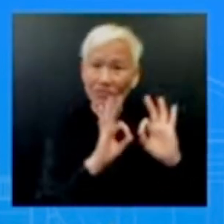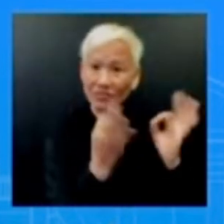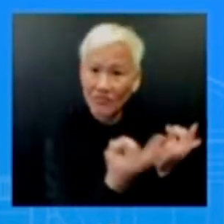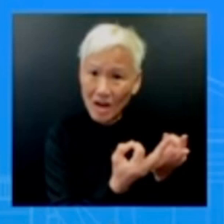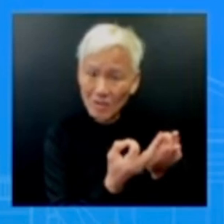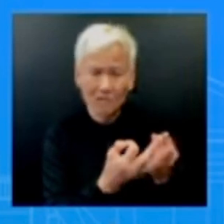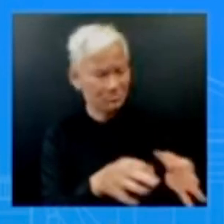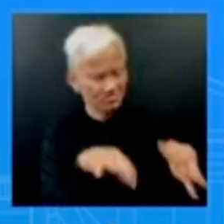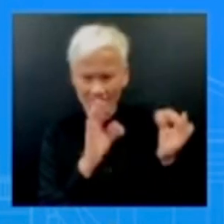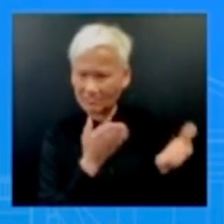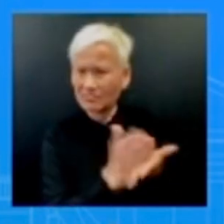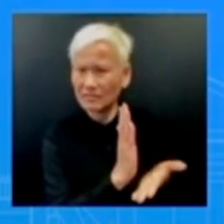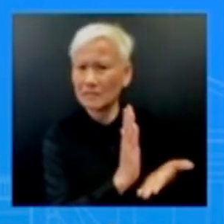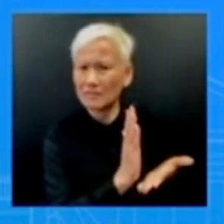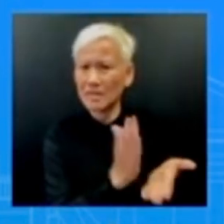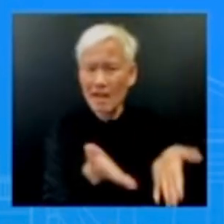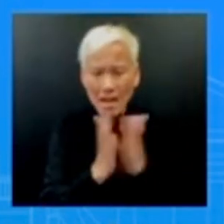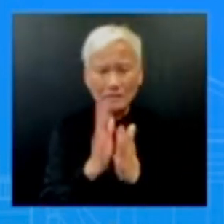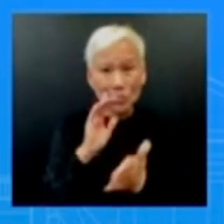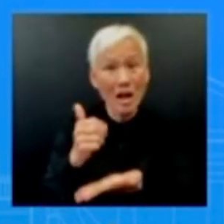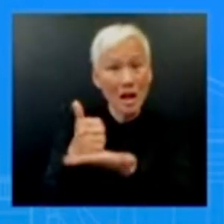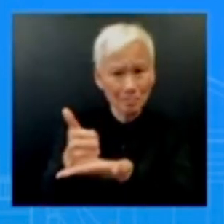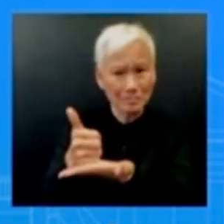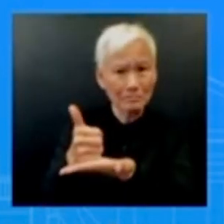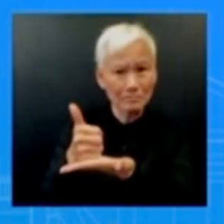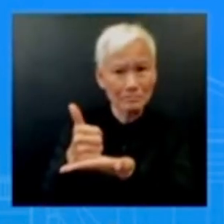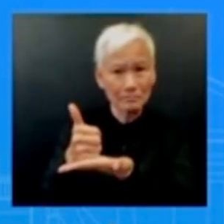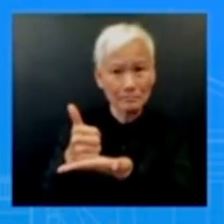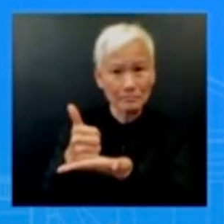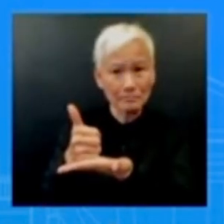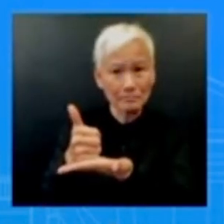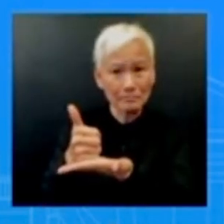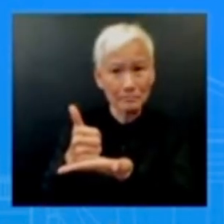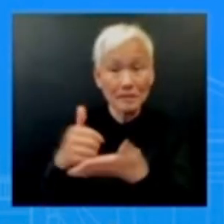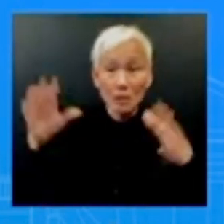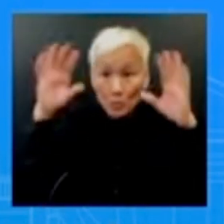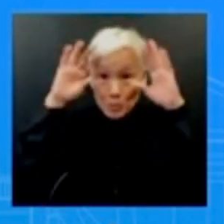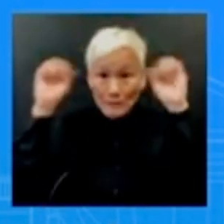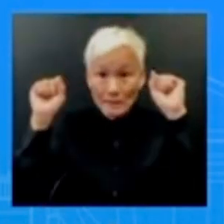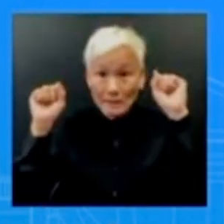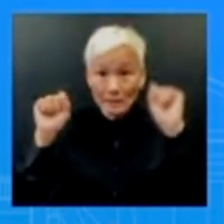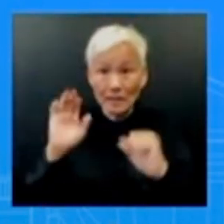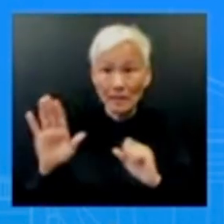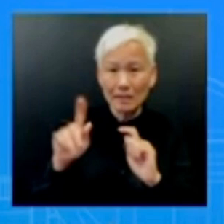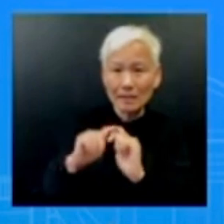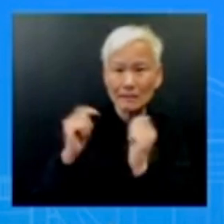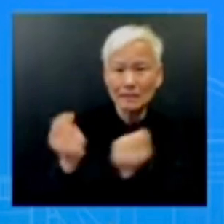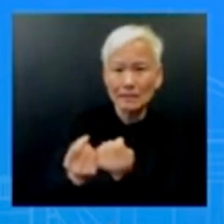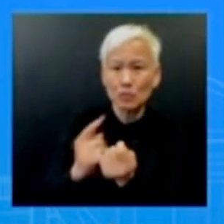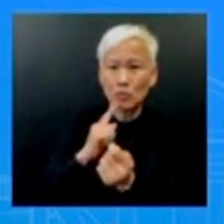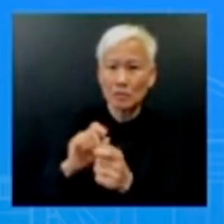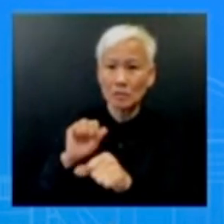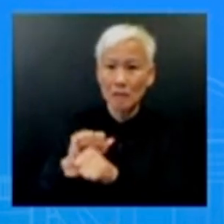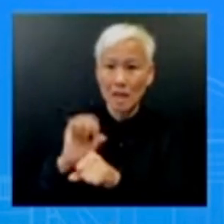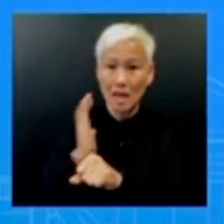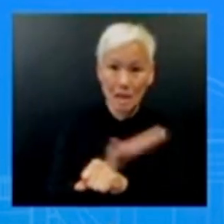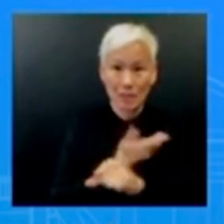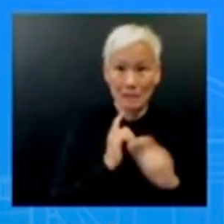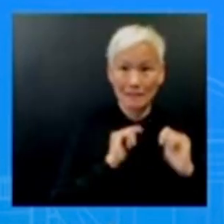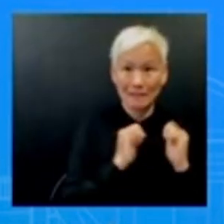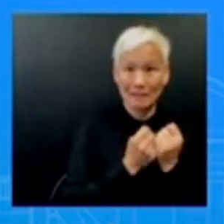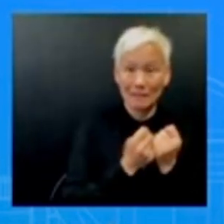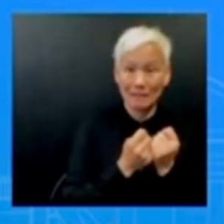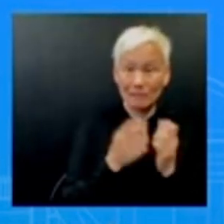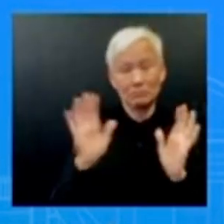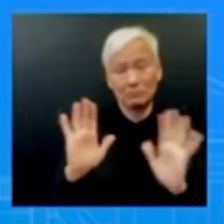The President is working on, and his own team, although his team is real, our team is make-believe, and don't think I don't know that, despite what the people at FIFA and EA will tell